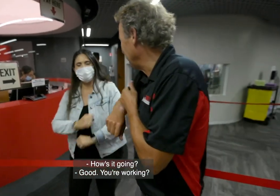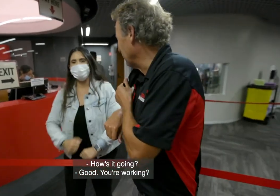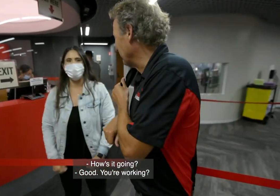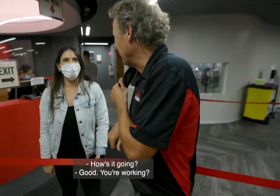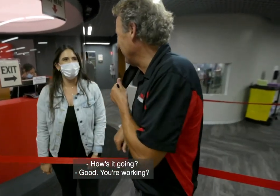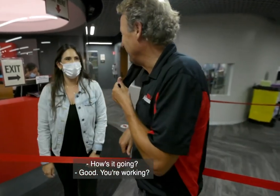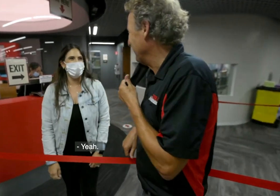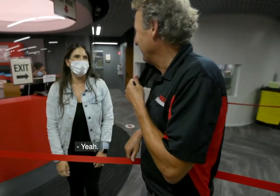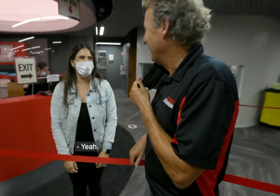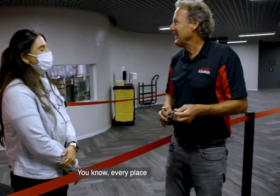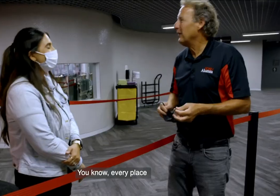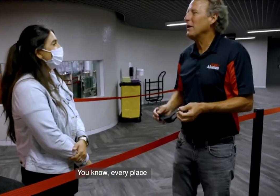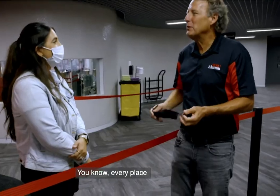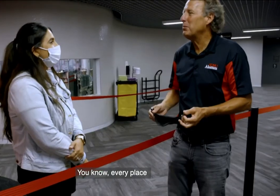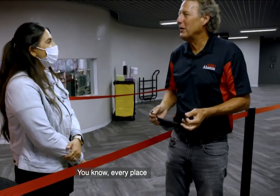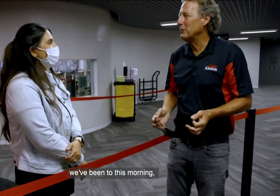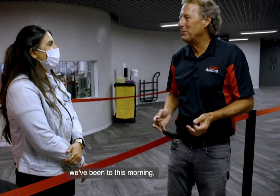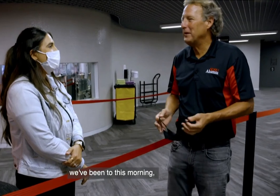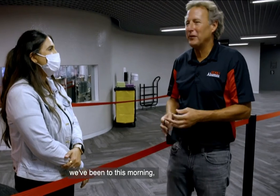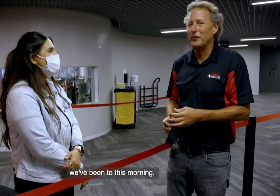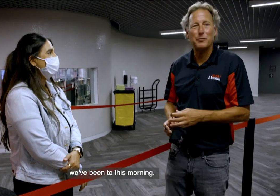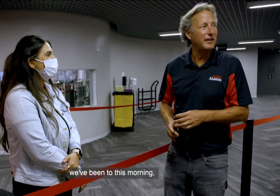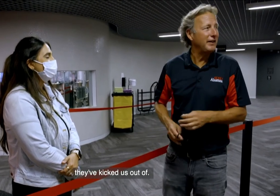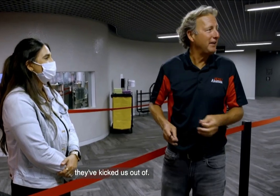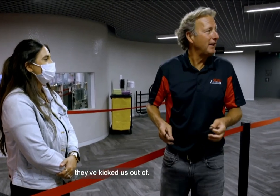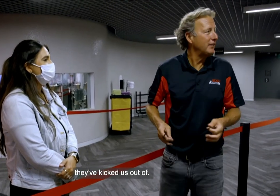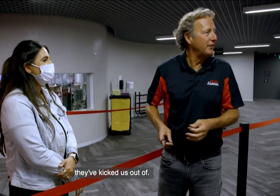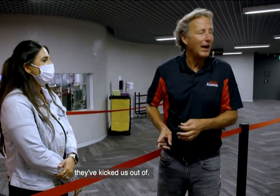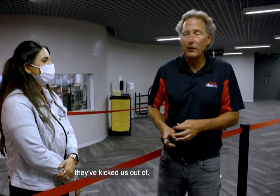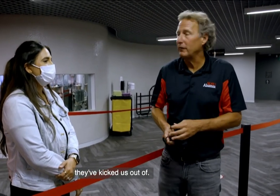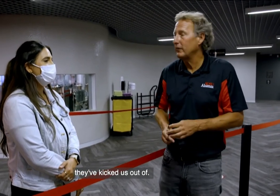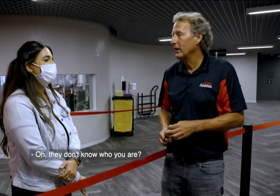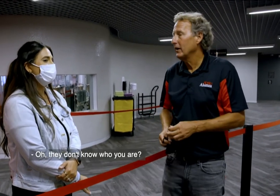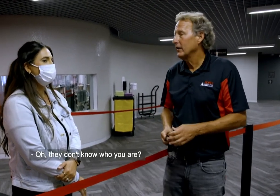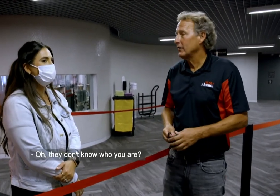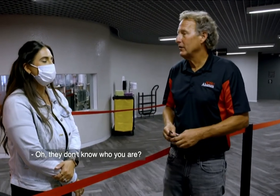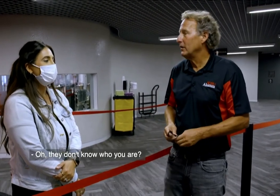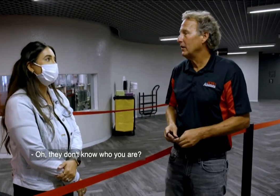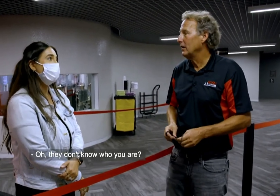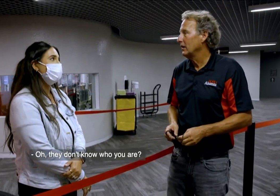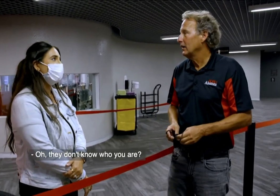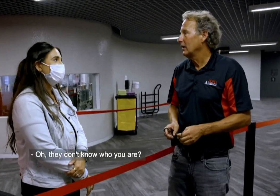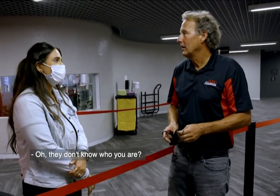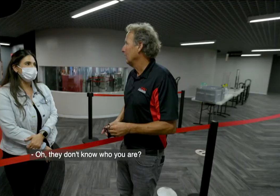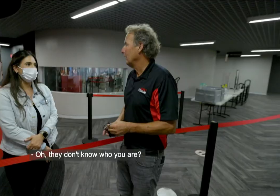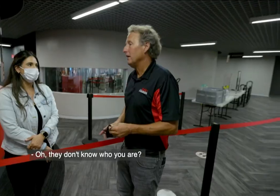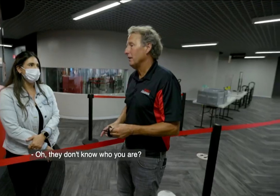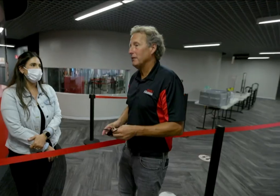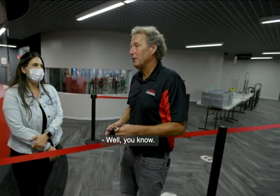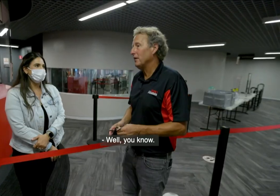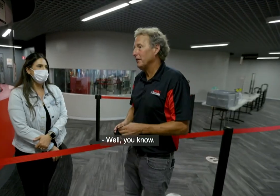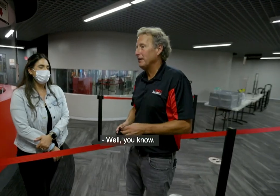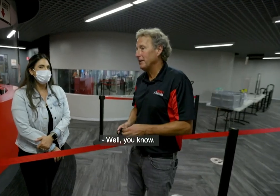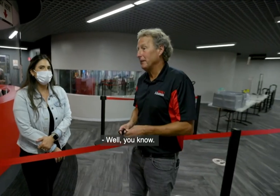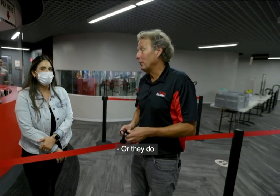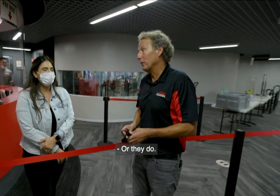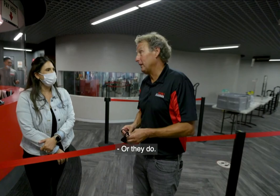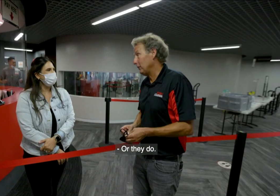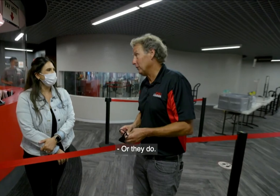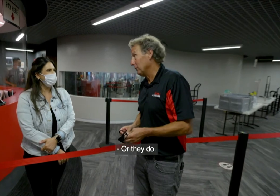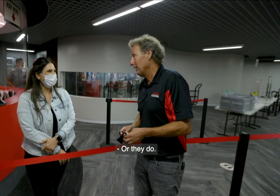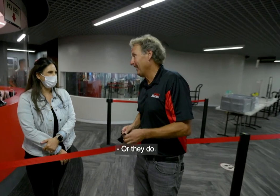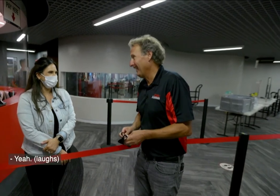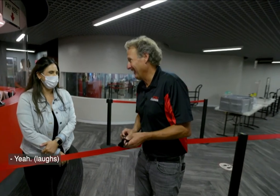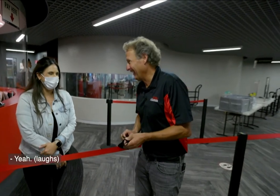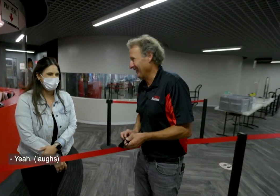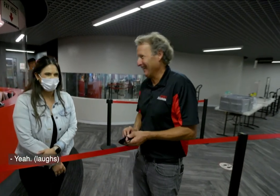Good. You're working. Yeah. You know, every place we've been to this morning, they've kicked us out of. Oh, so, they don't know who you are. Yeah, well, you know, or